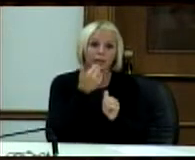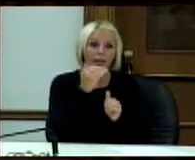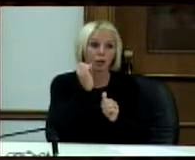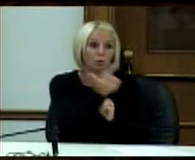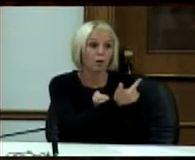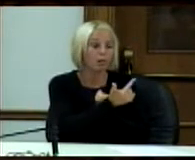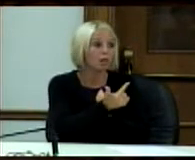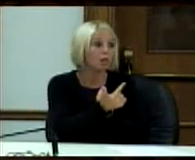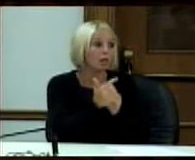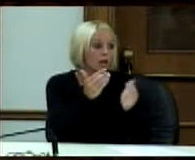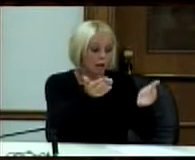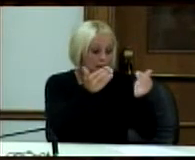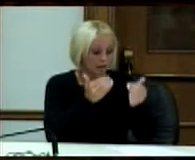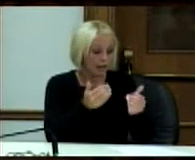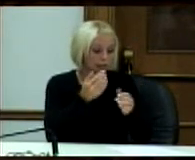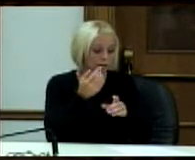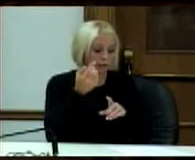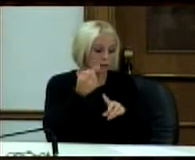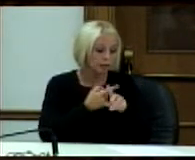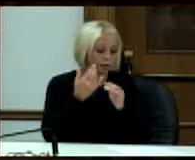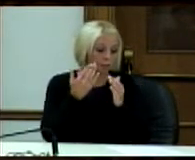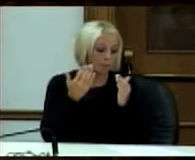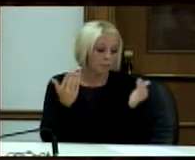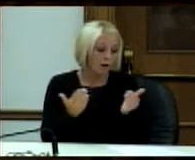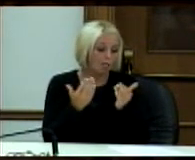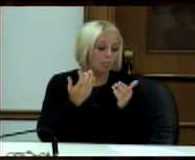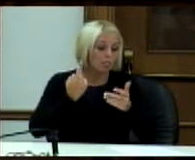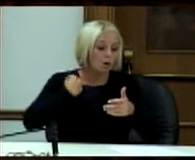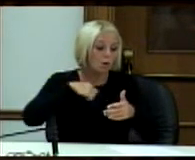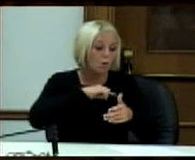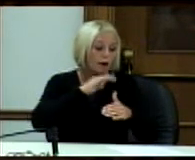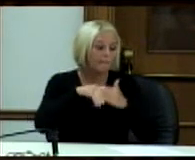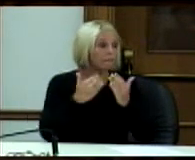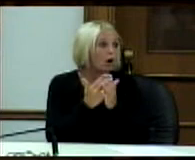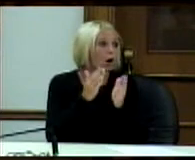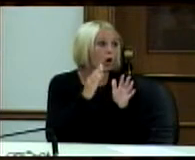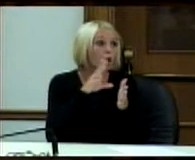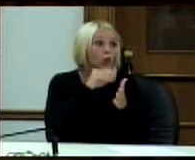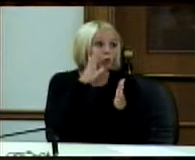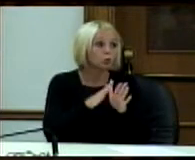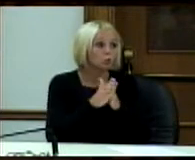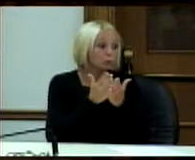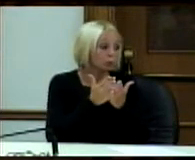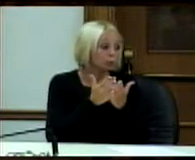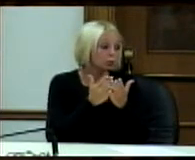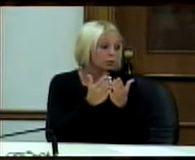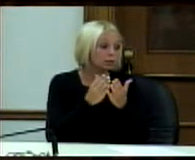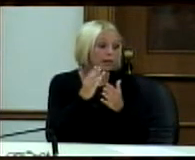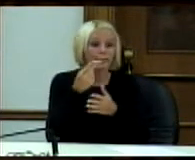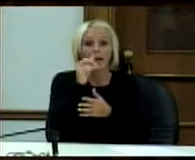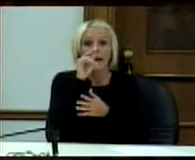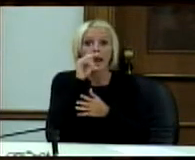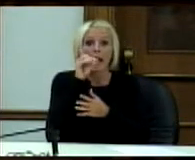all. Next, this month we have all of the student handbooks in front of us for each of the